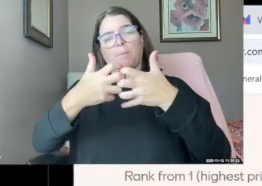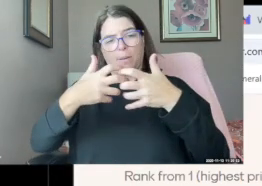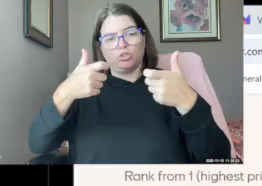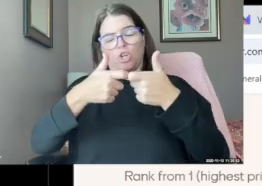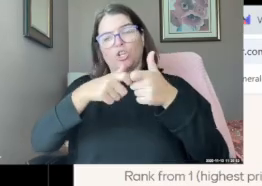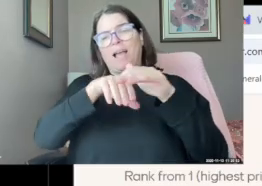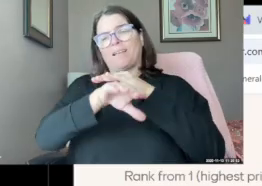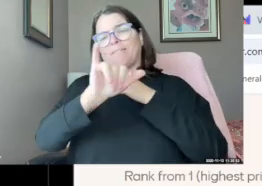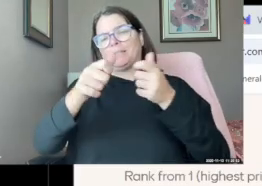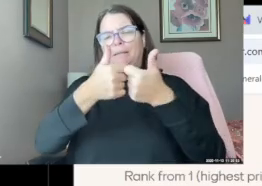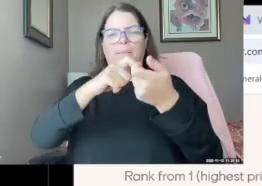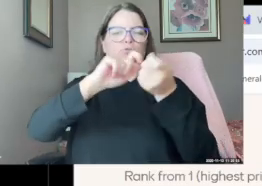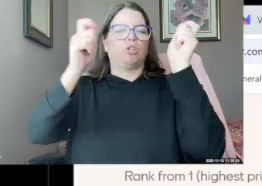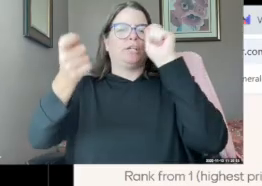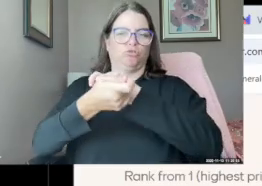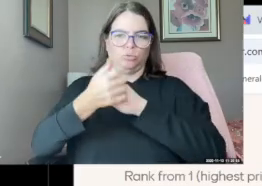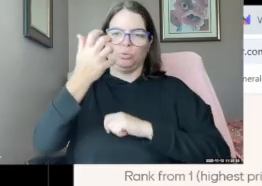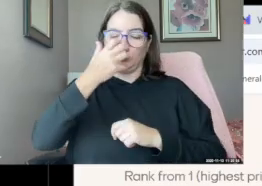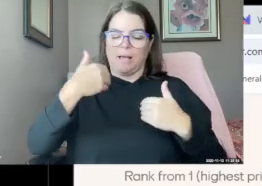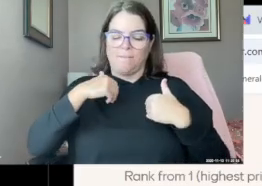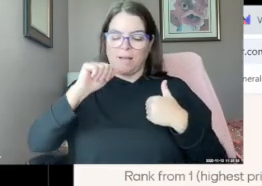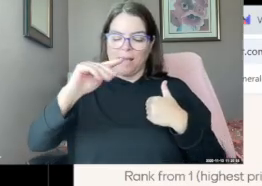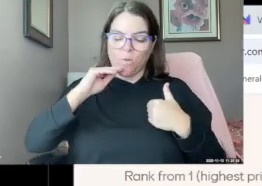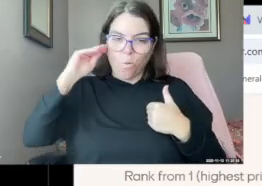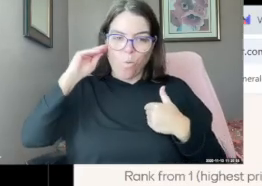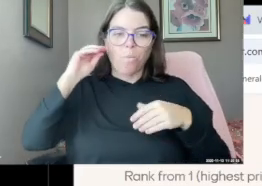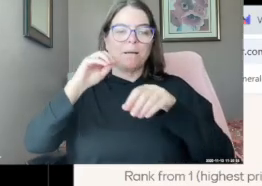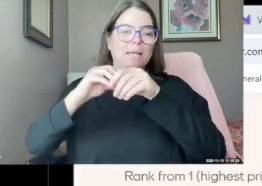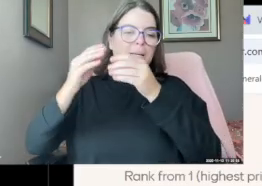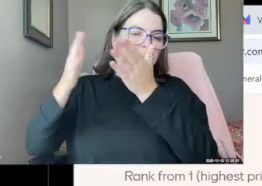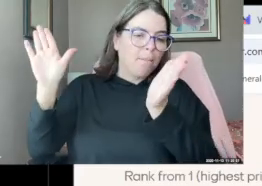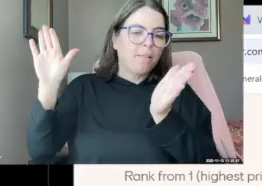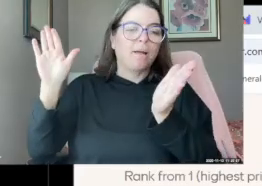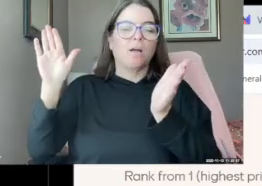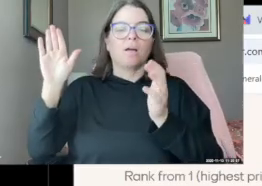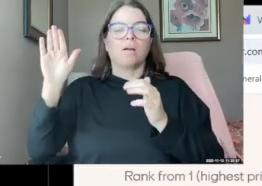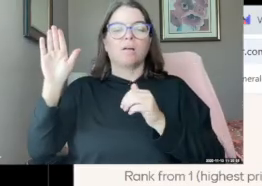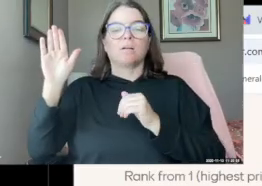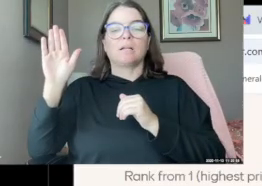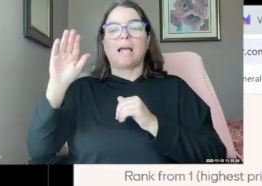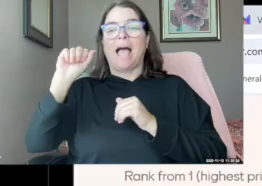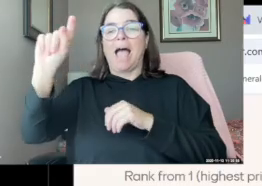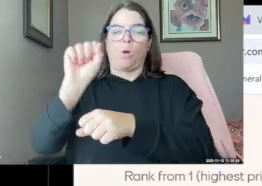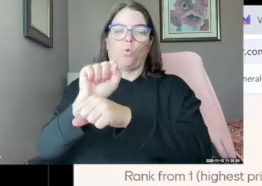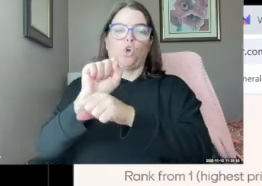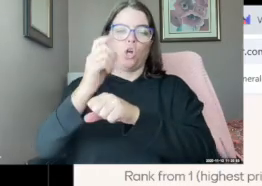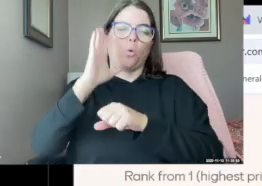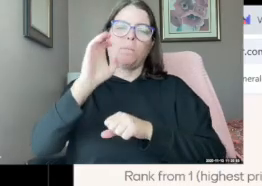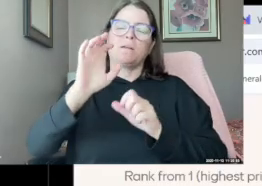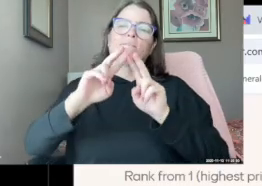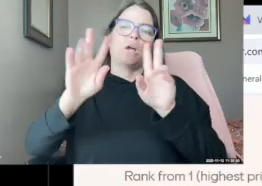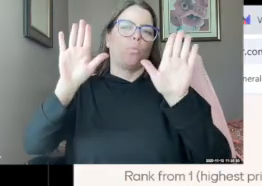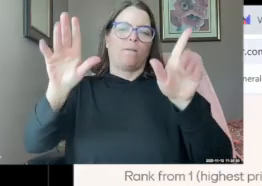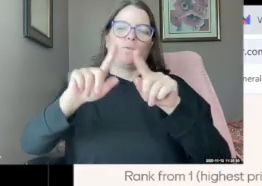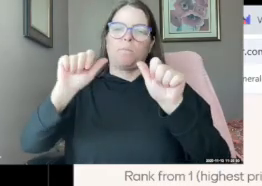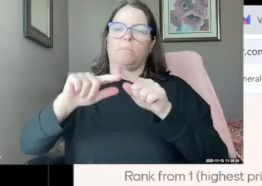know it. So to be able to have complimentary charging access would be a game changer for me to be able to have that at